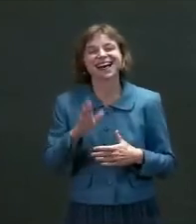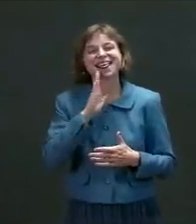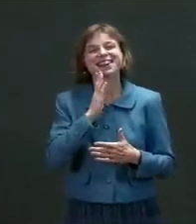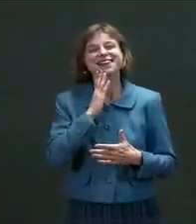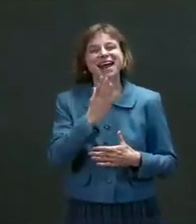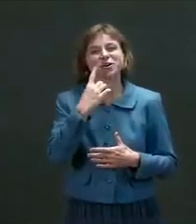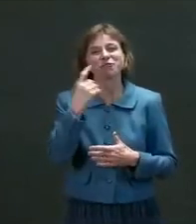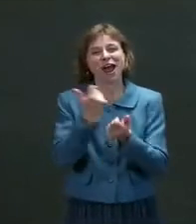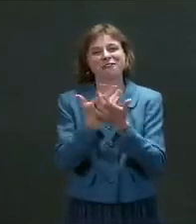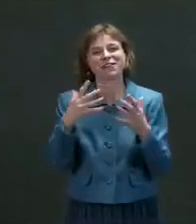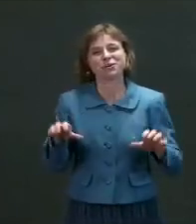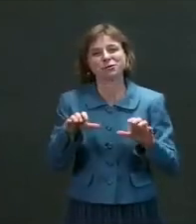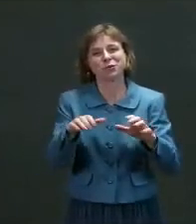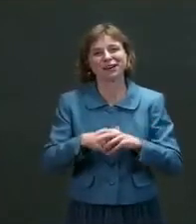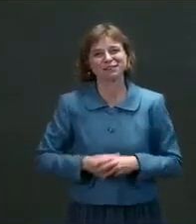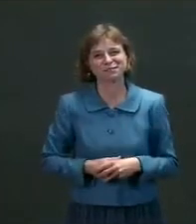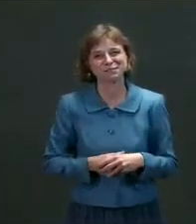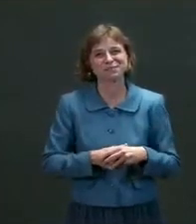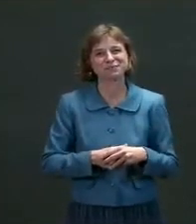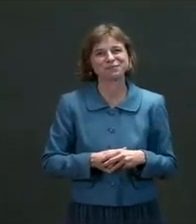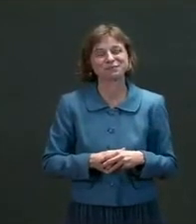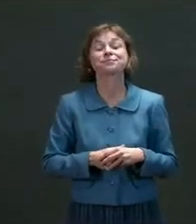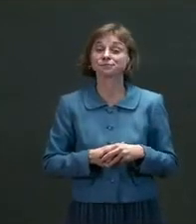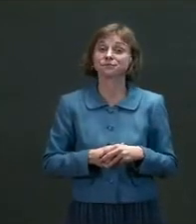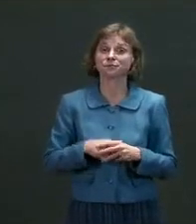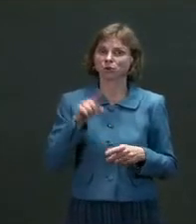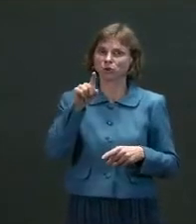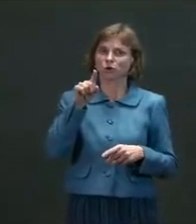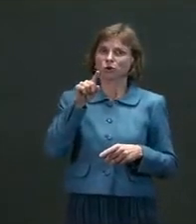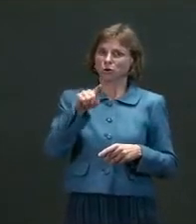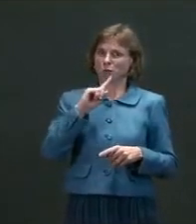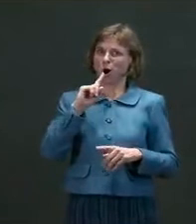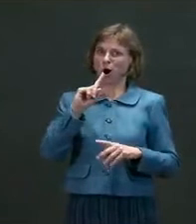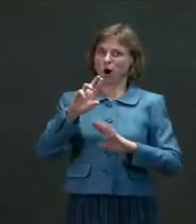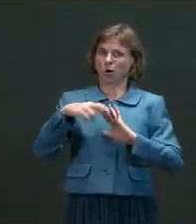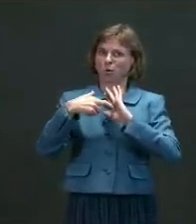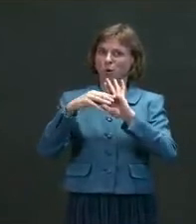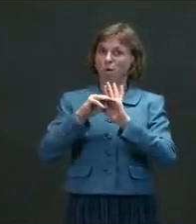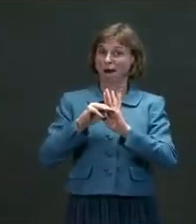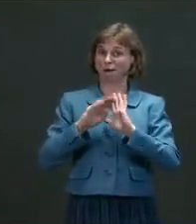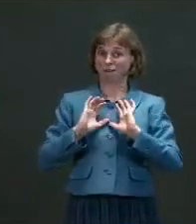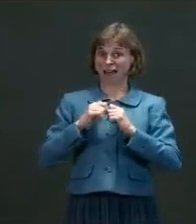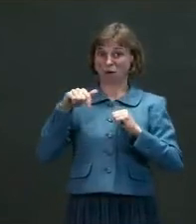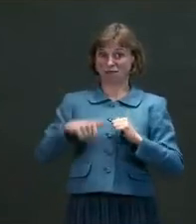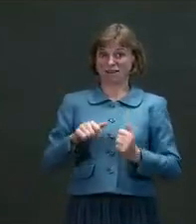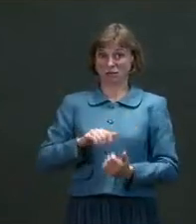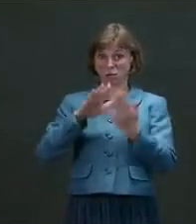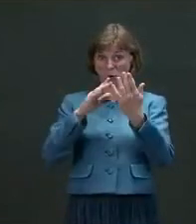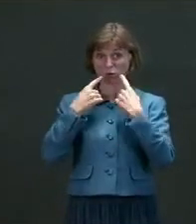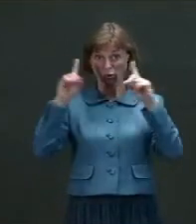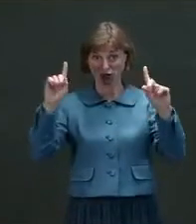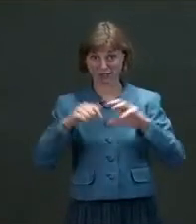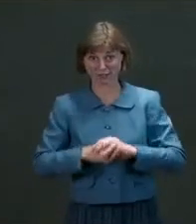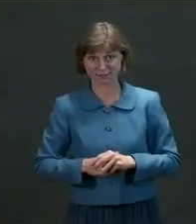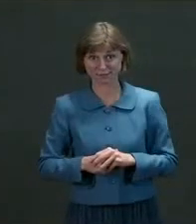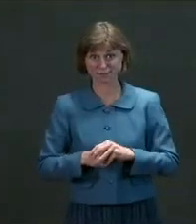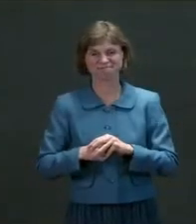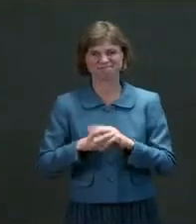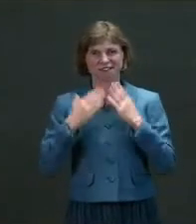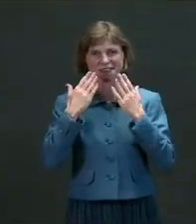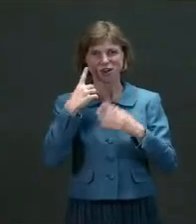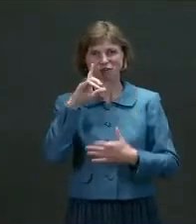everything you're doing. You are a role model of how this kind of approach can work. And thank